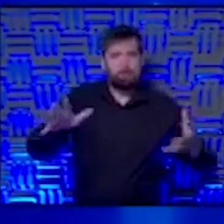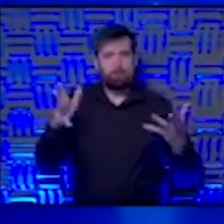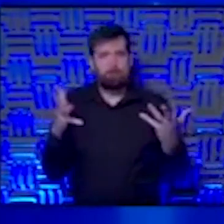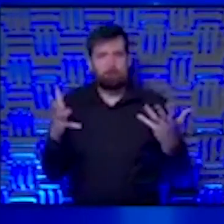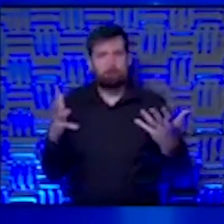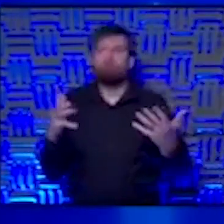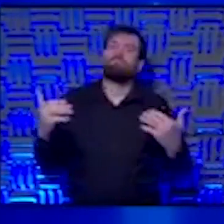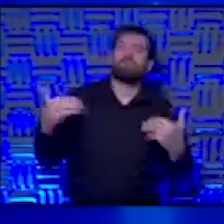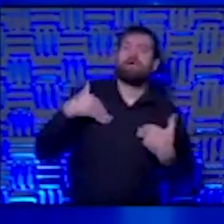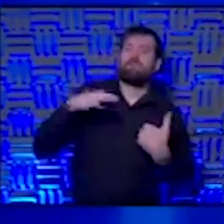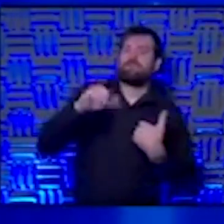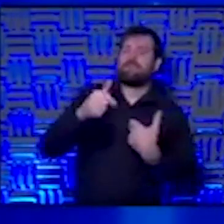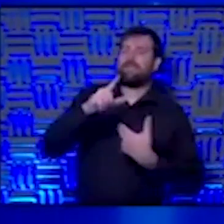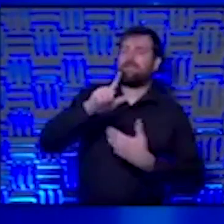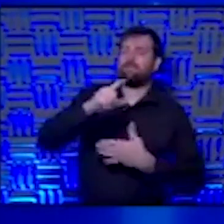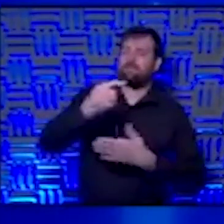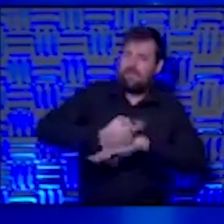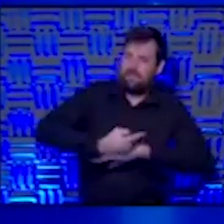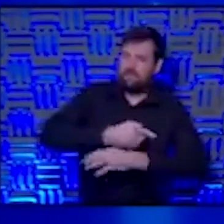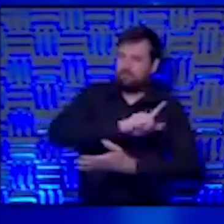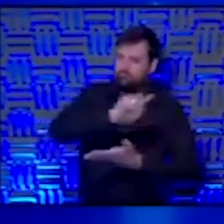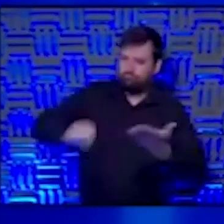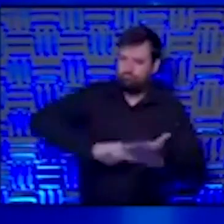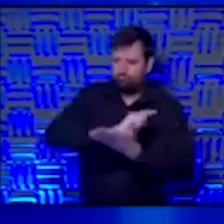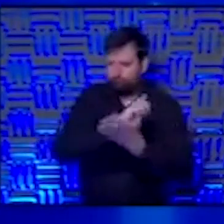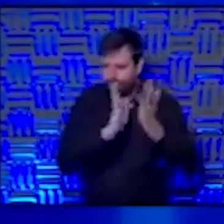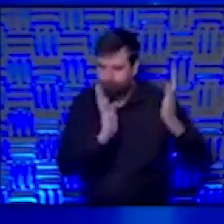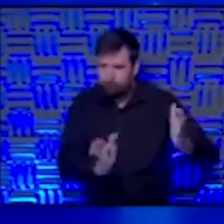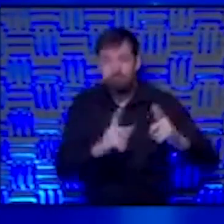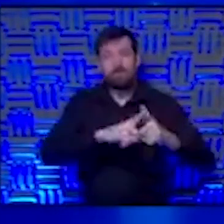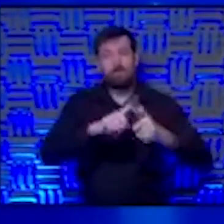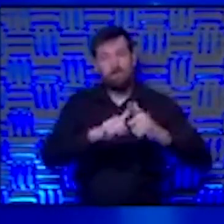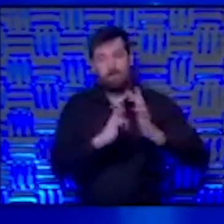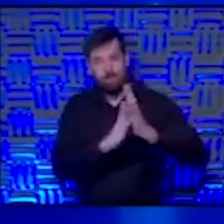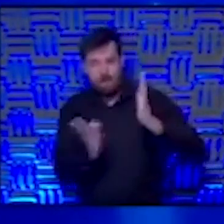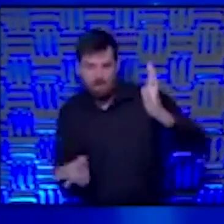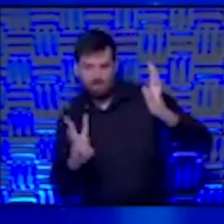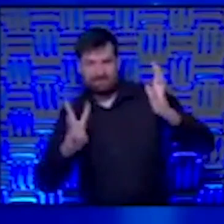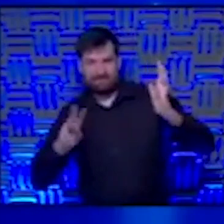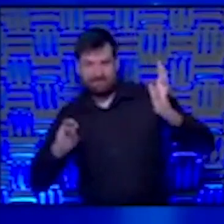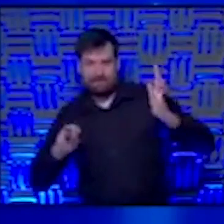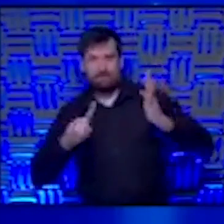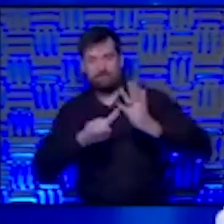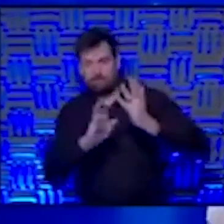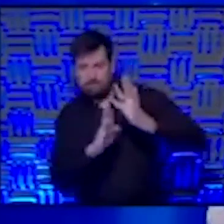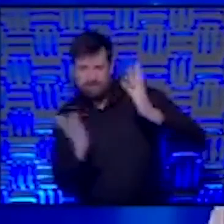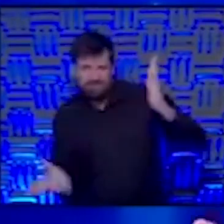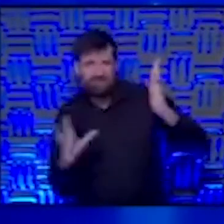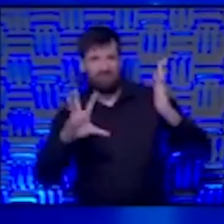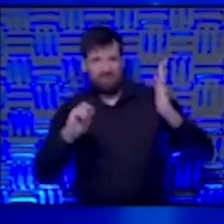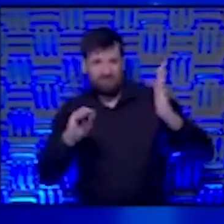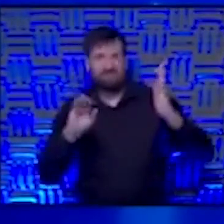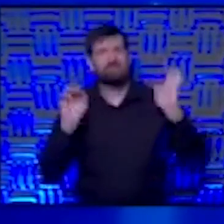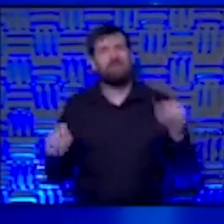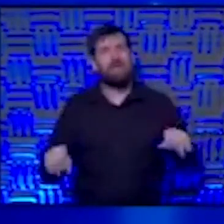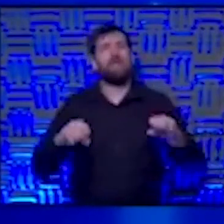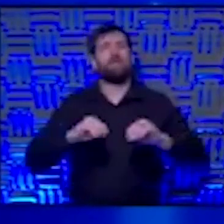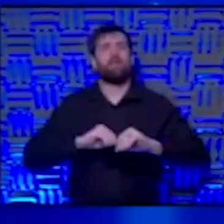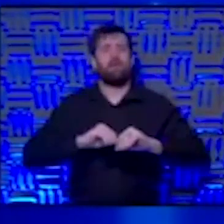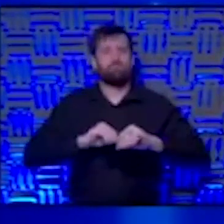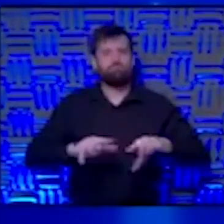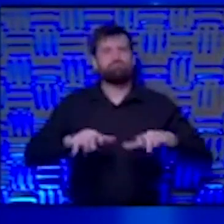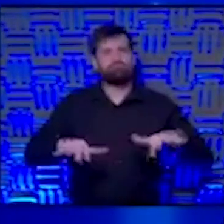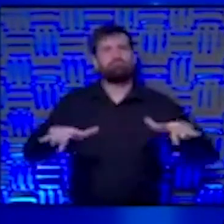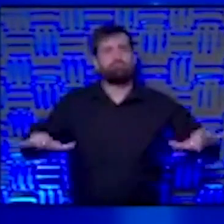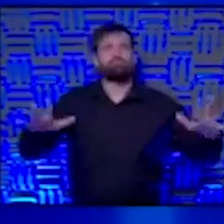We have this 10-day period to do people who are 74. Then we're going to go down to those who are 60. Then we're going to go down to those who are 50. There are ways that we can roll this out,